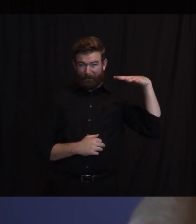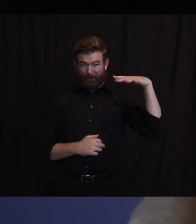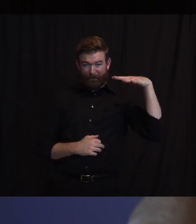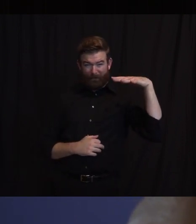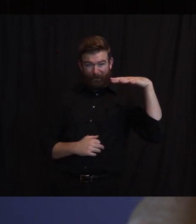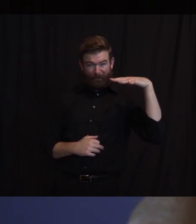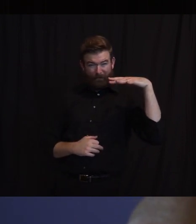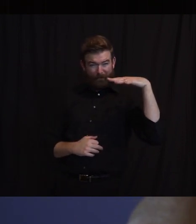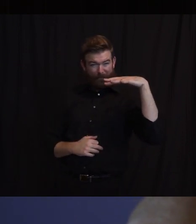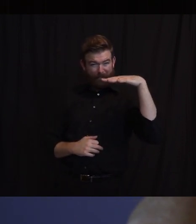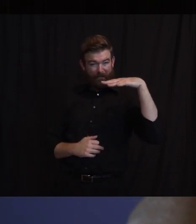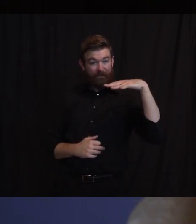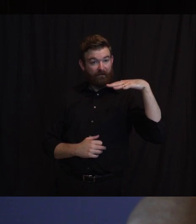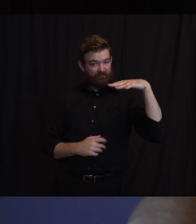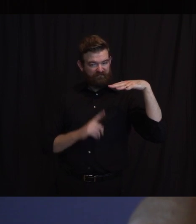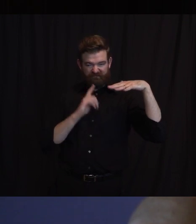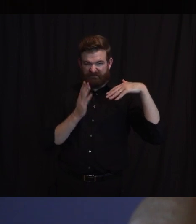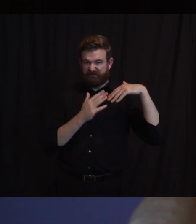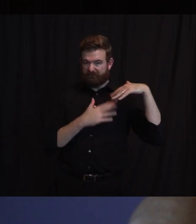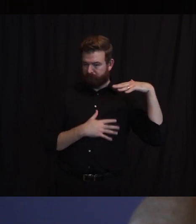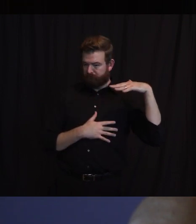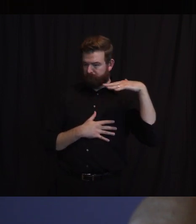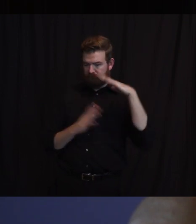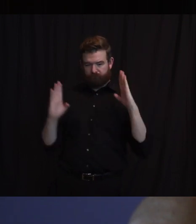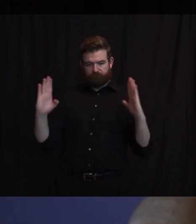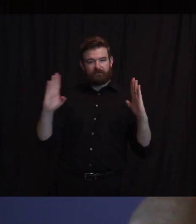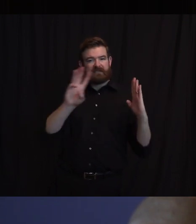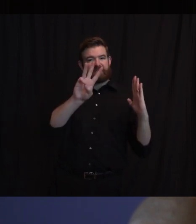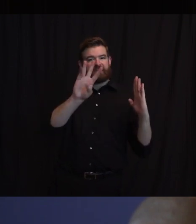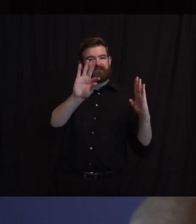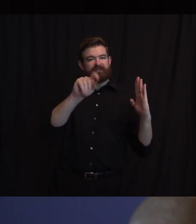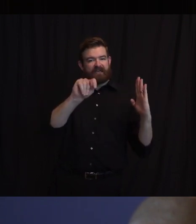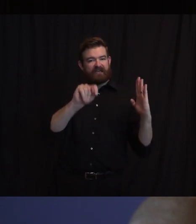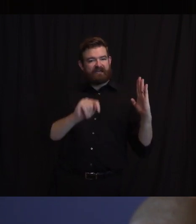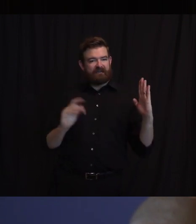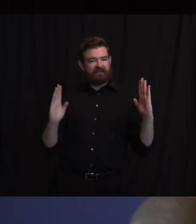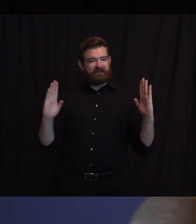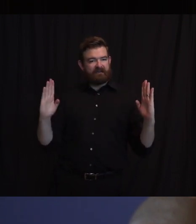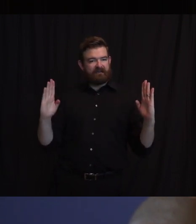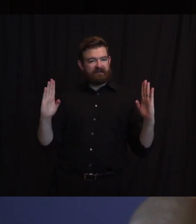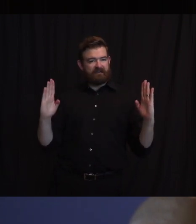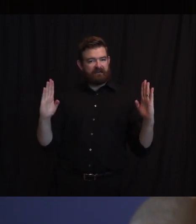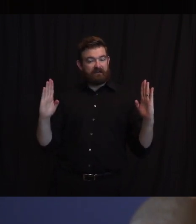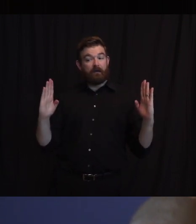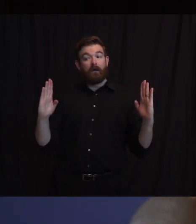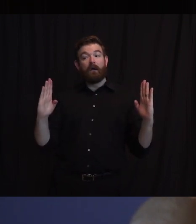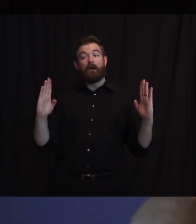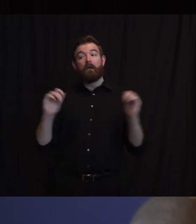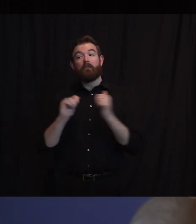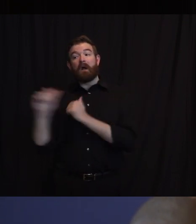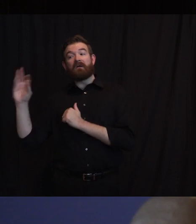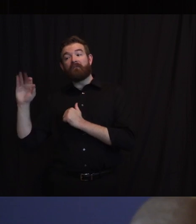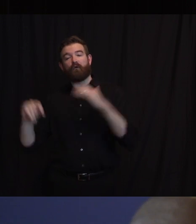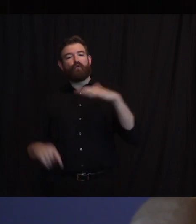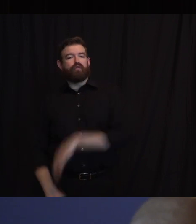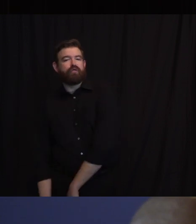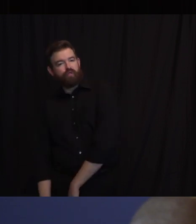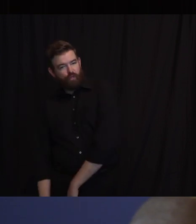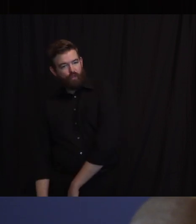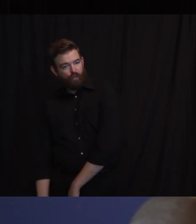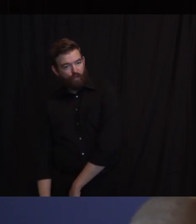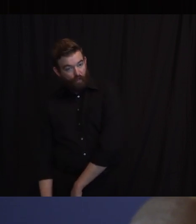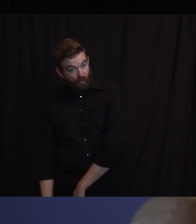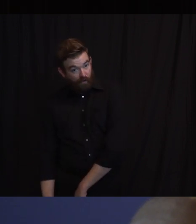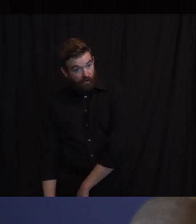6 feet, which is where that 6 feet rule comes from. But smaller particles are also coming out. They're coming out every time anybody speaks. They're coming out more